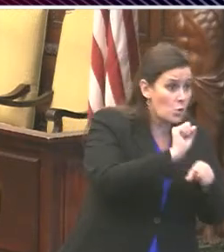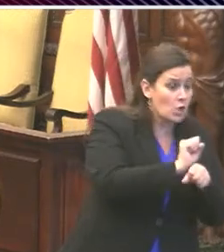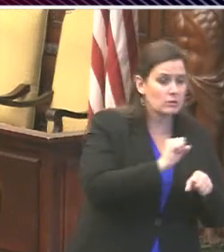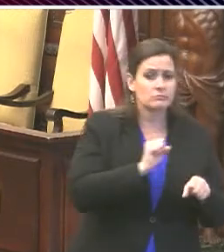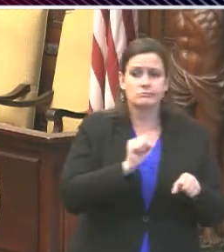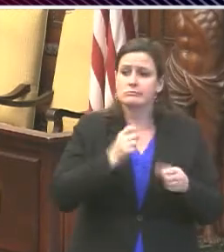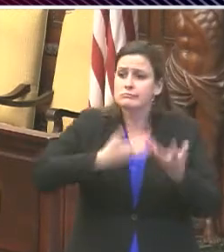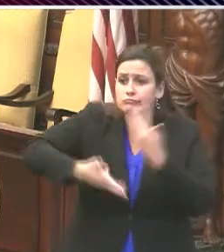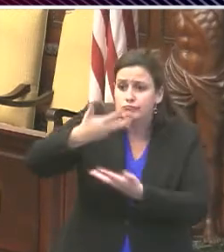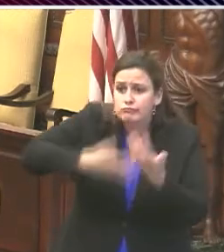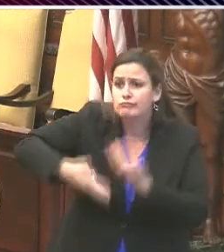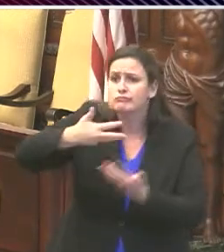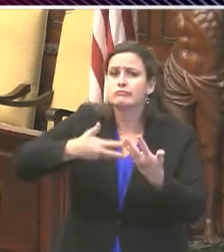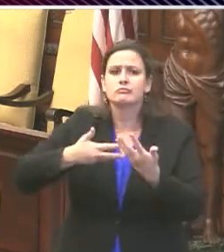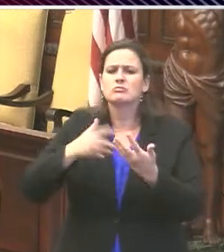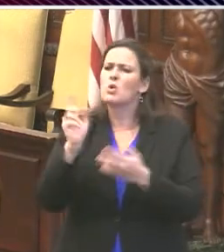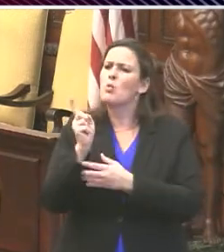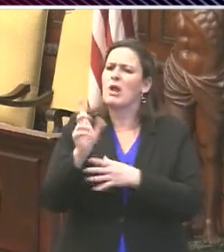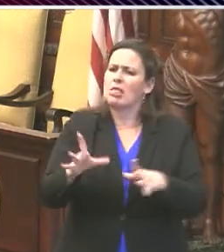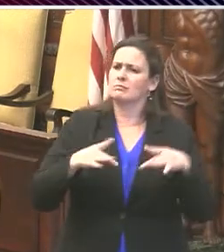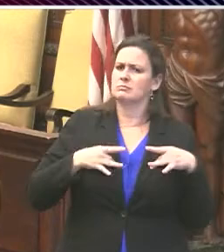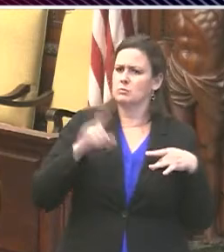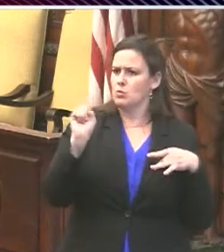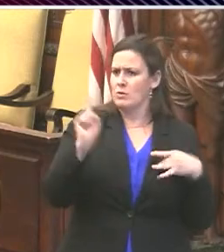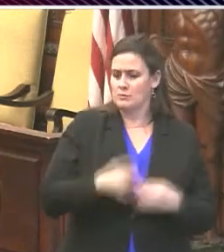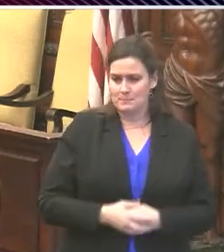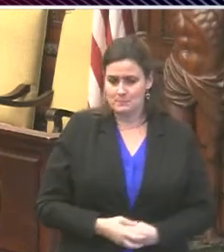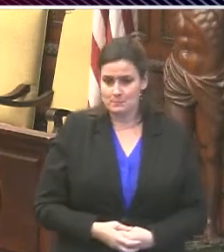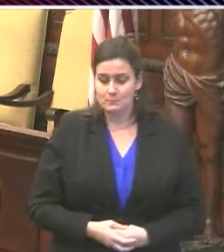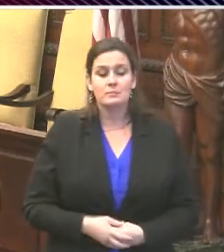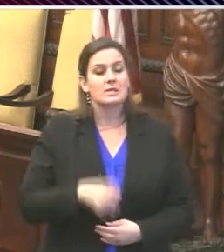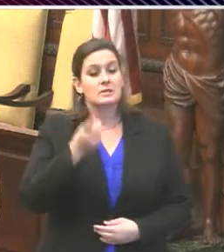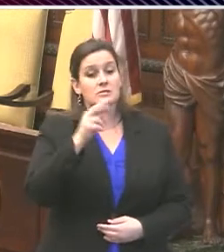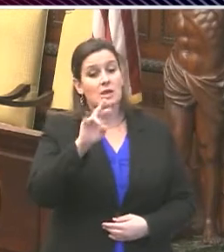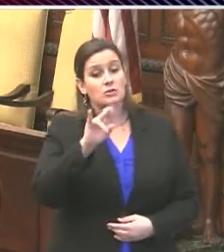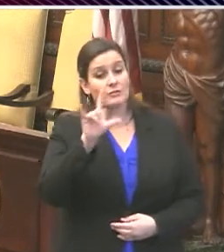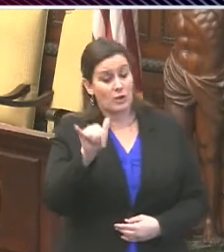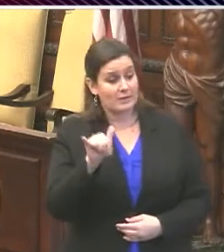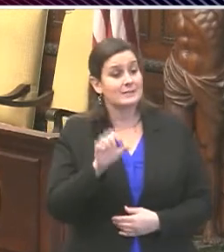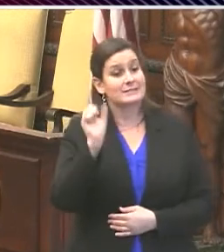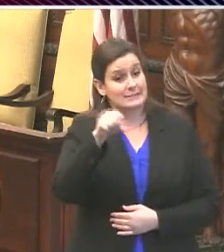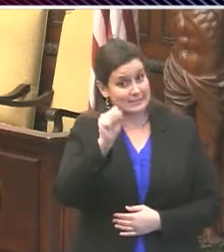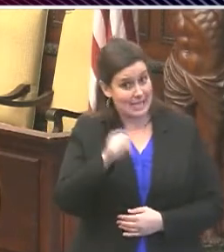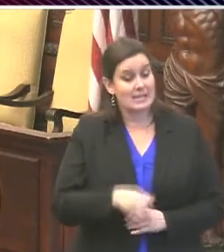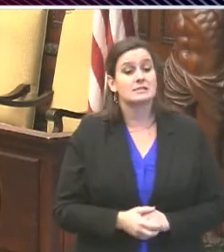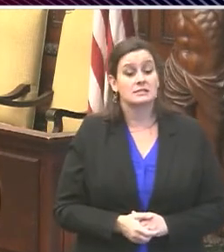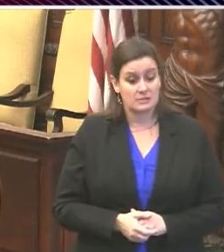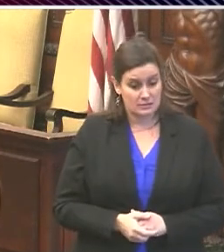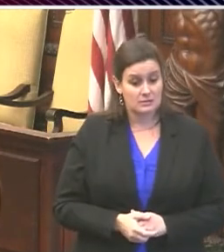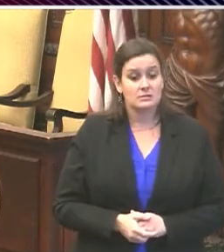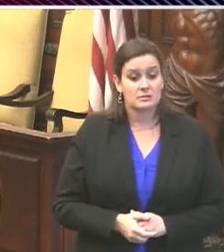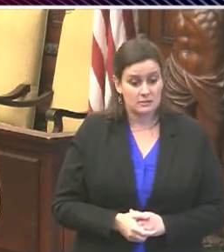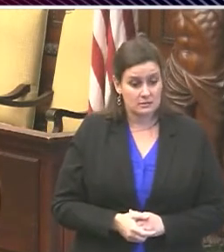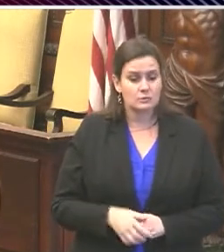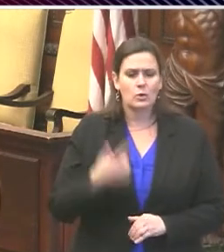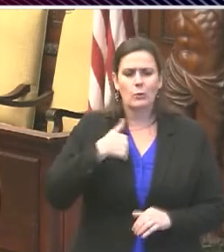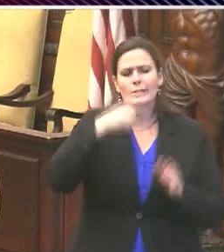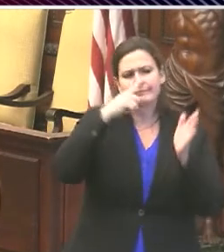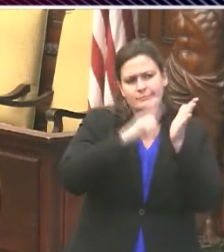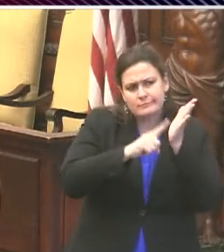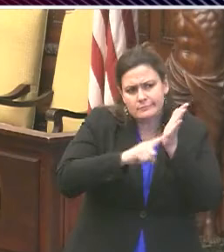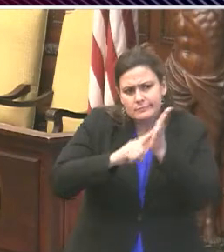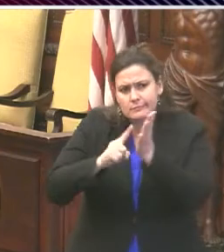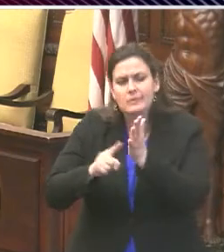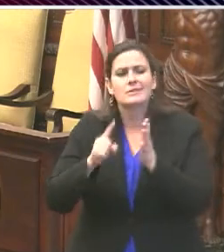gatherings. Do you have any idea on that? Yeah, we spend our time looking through the interviews to try to look